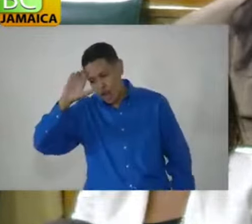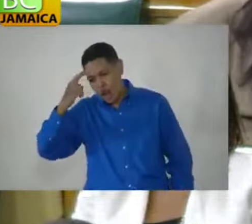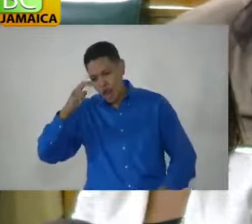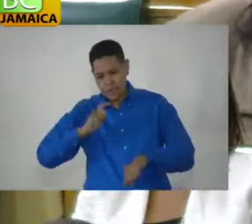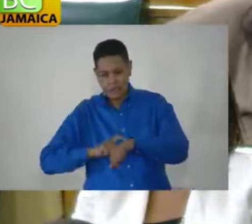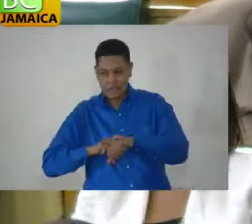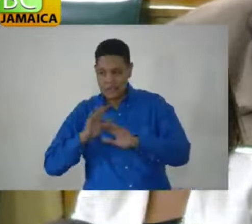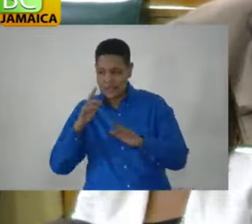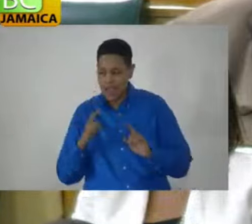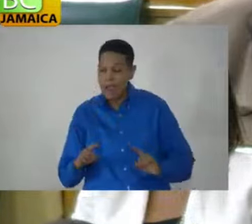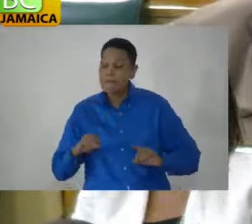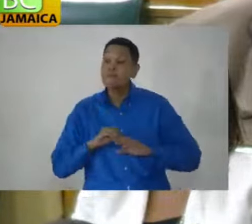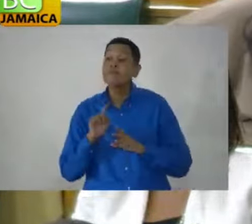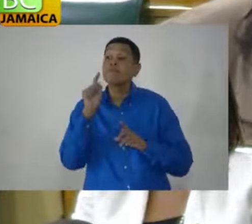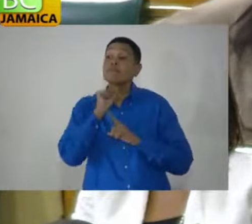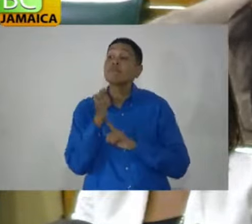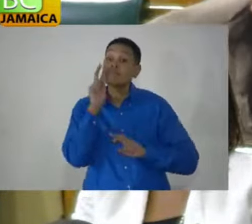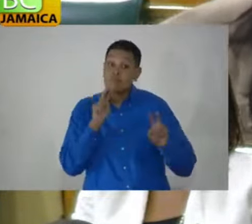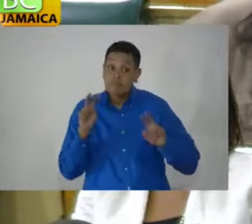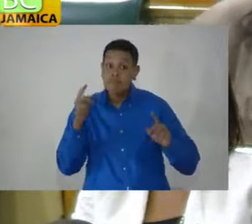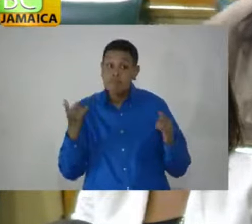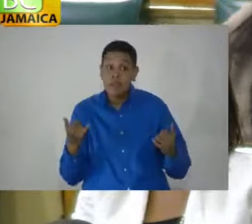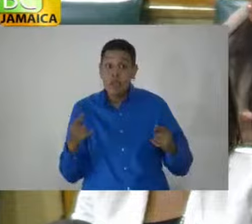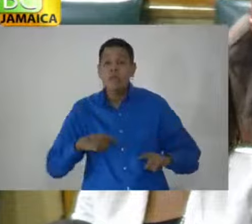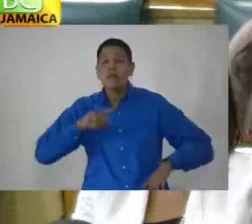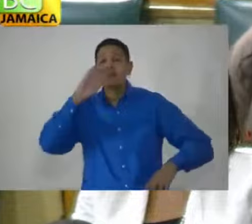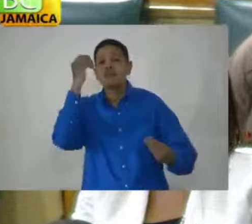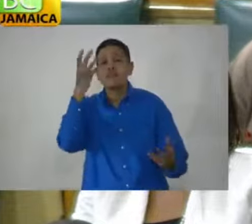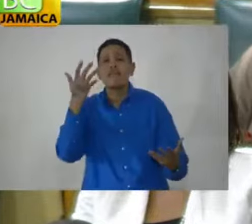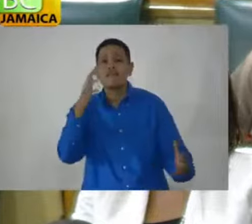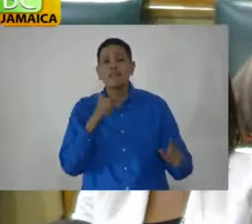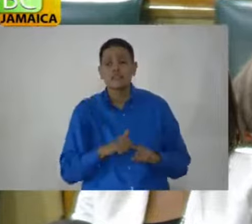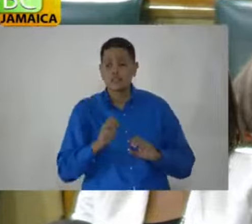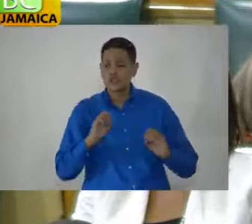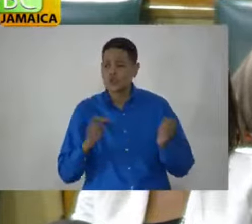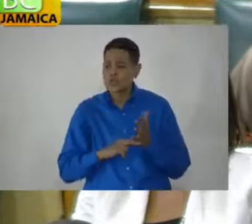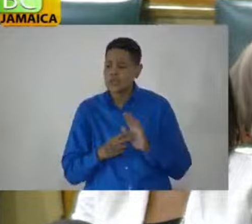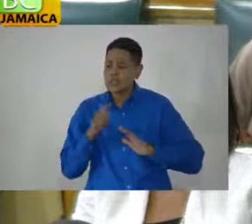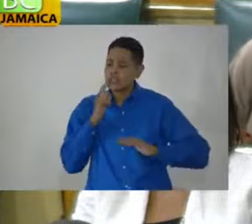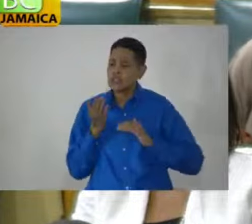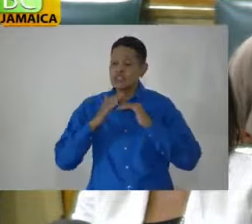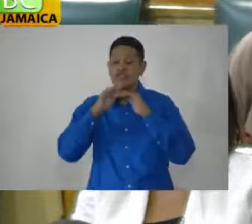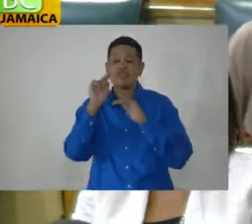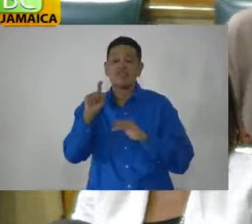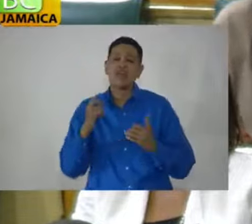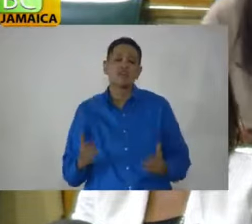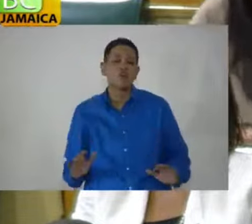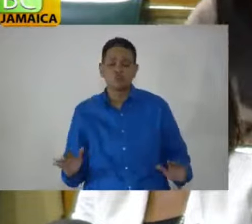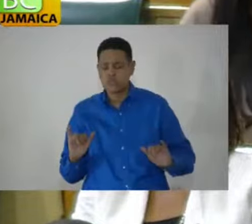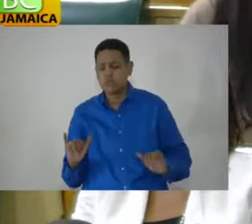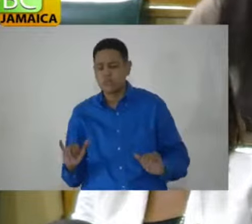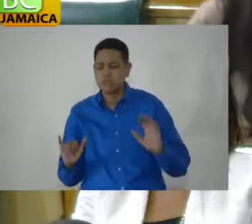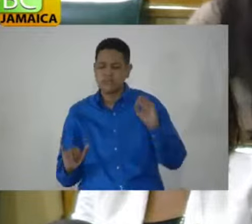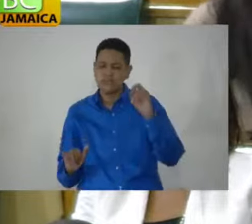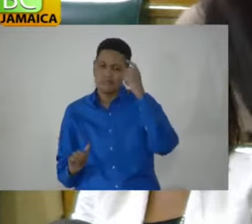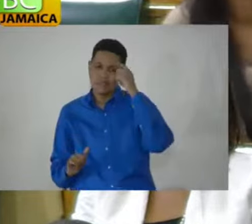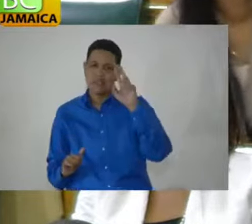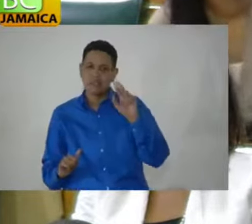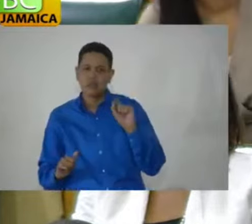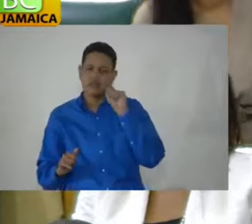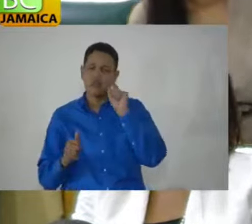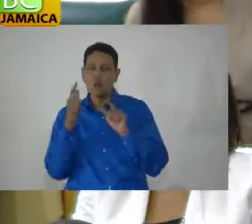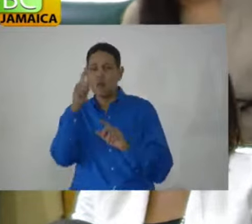conch season. In the circumstances, Madam Speaker, and as I indicated, There is no intention to increase the levy, as I think all members of the